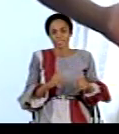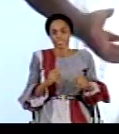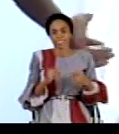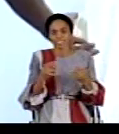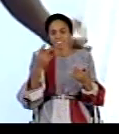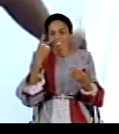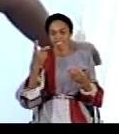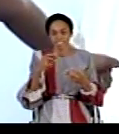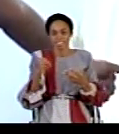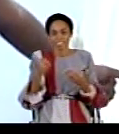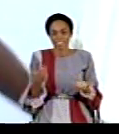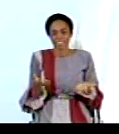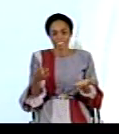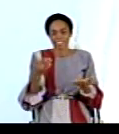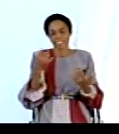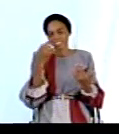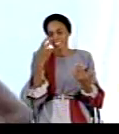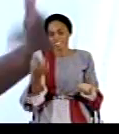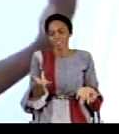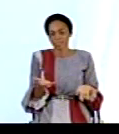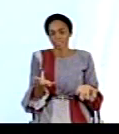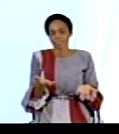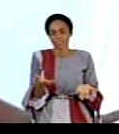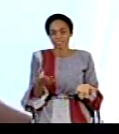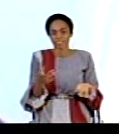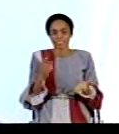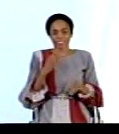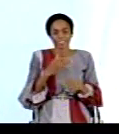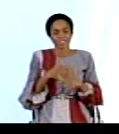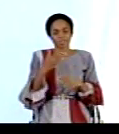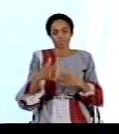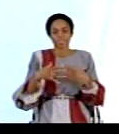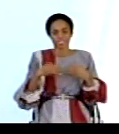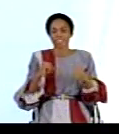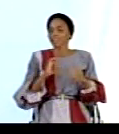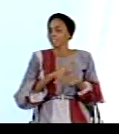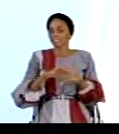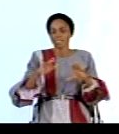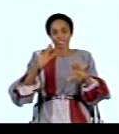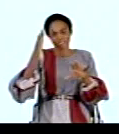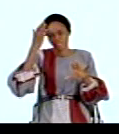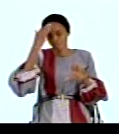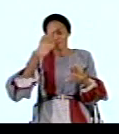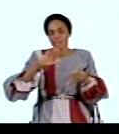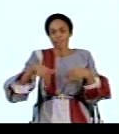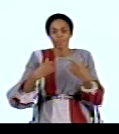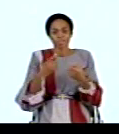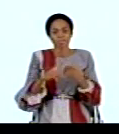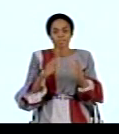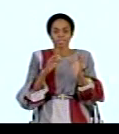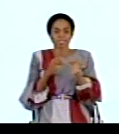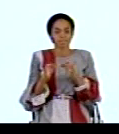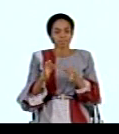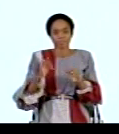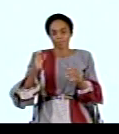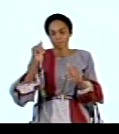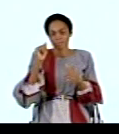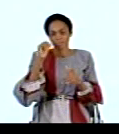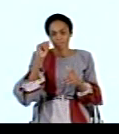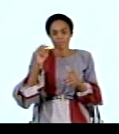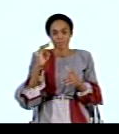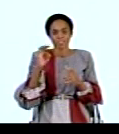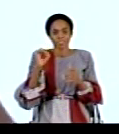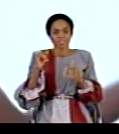where to start. And I don't know how to explain, to express myself. I have the flyer of